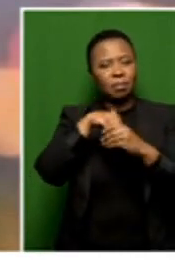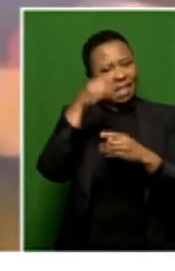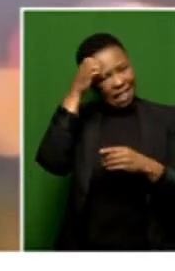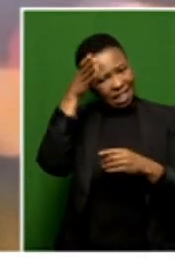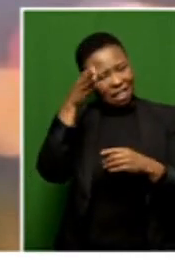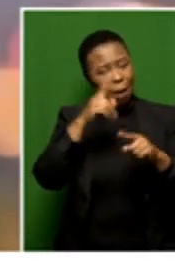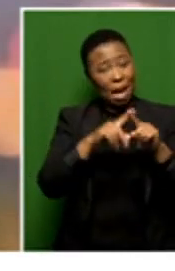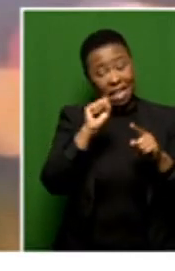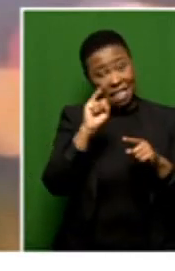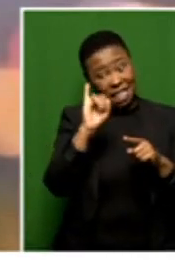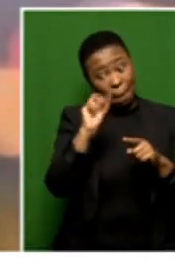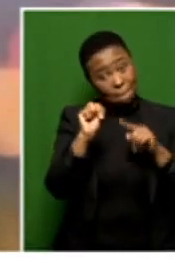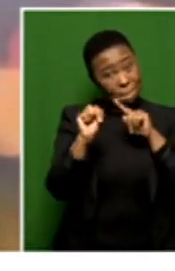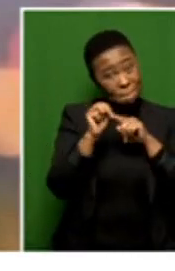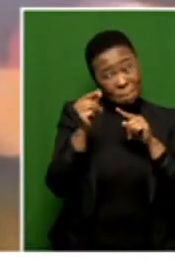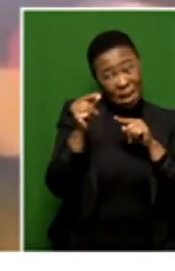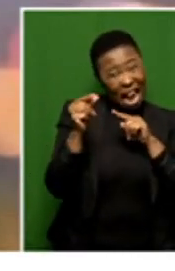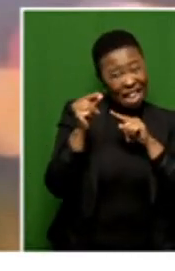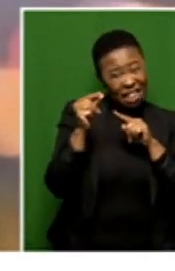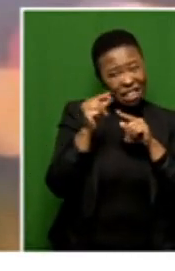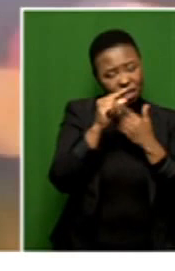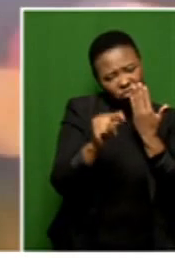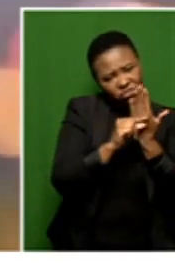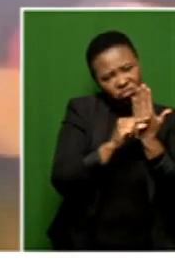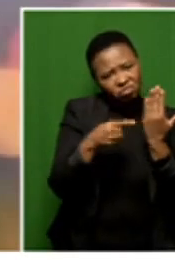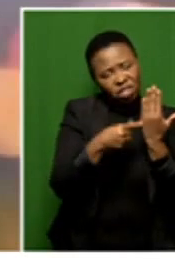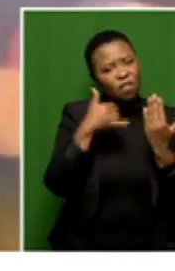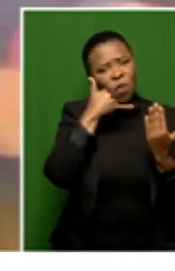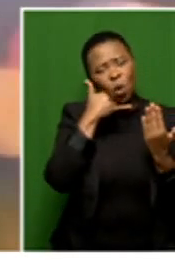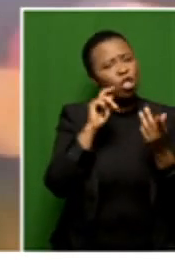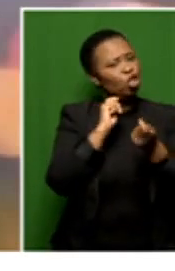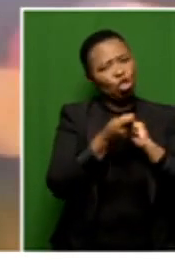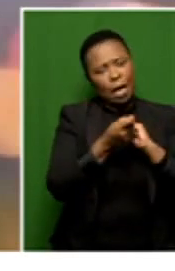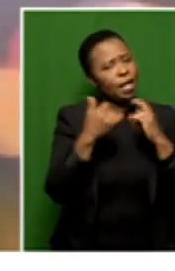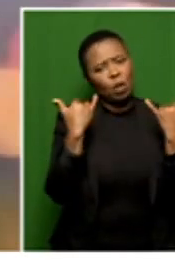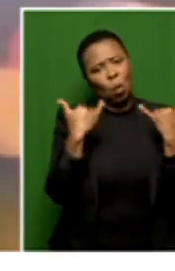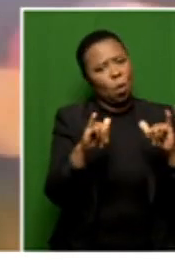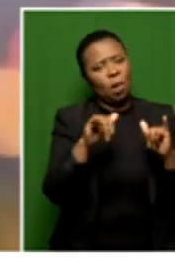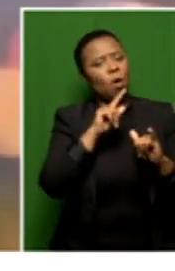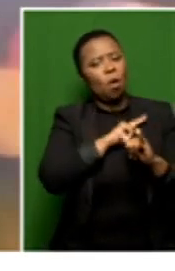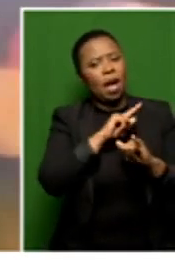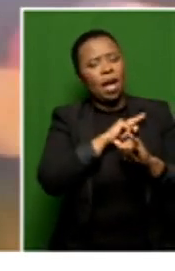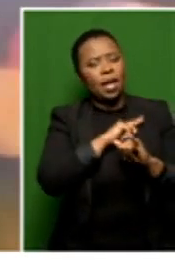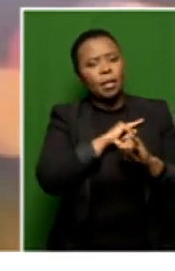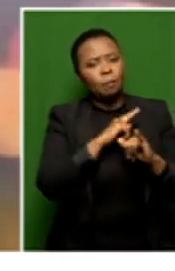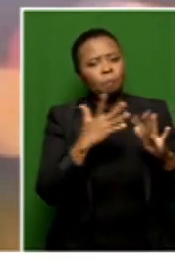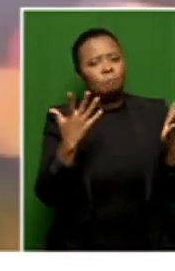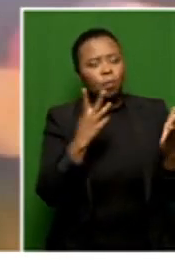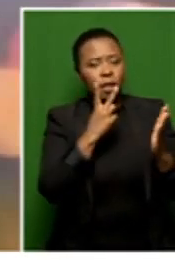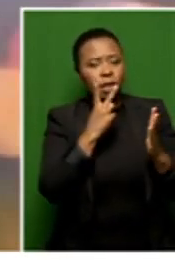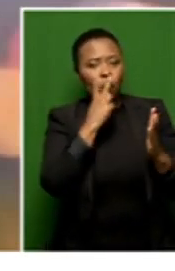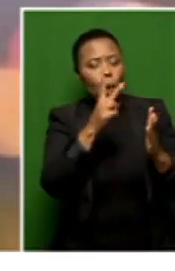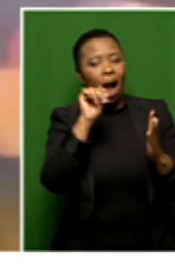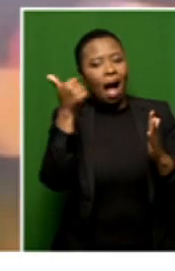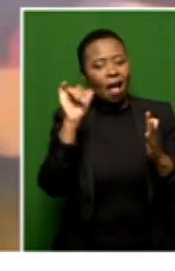actual SIM card in your device, there hasn't been much change or focus on that because it's just been a case of let's look at